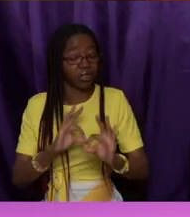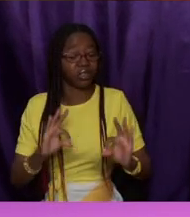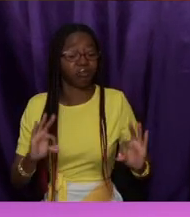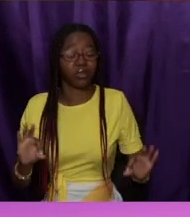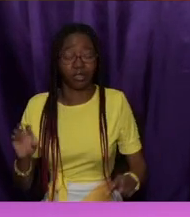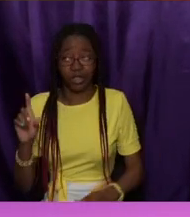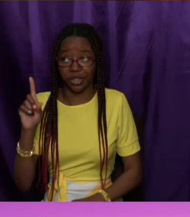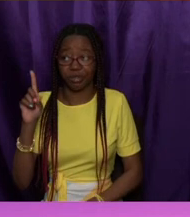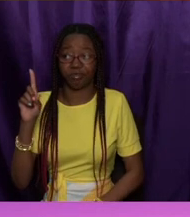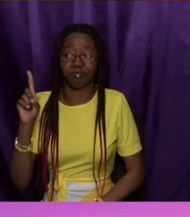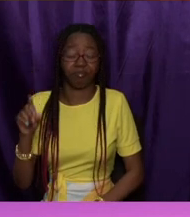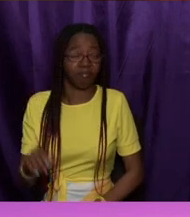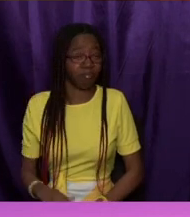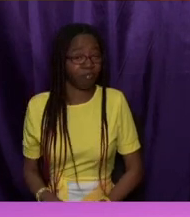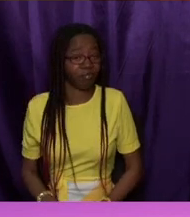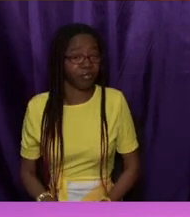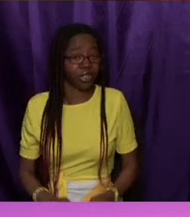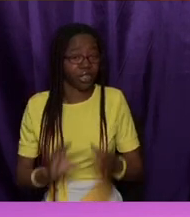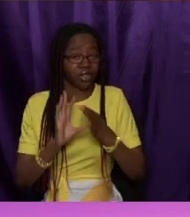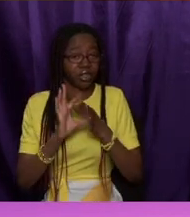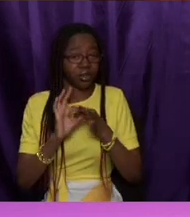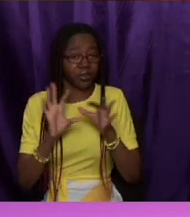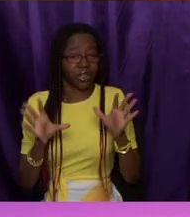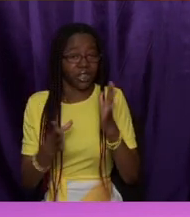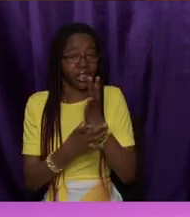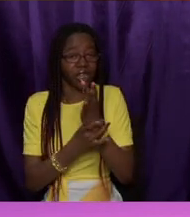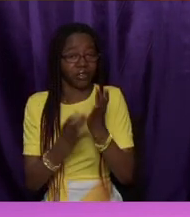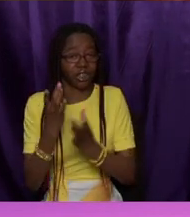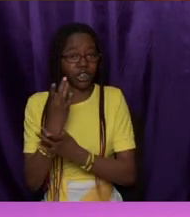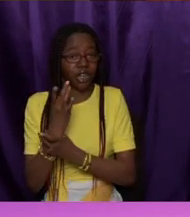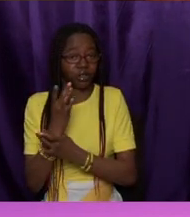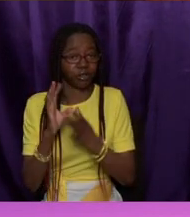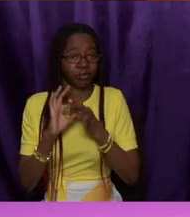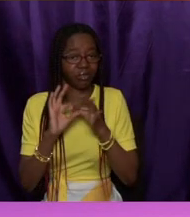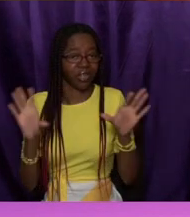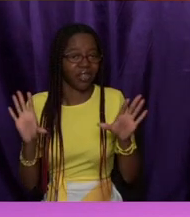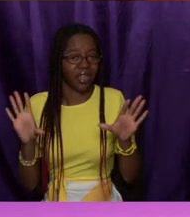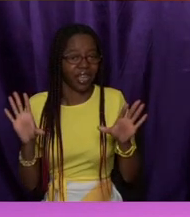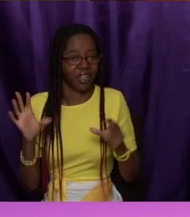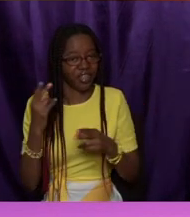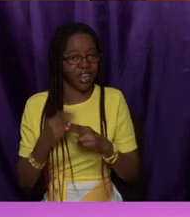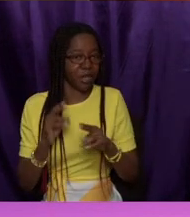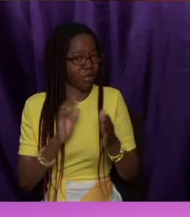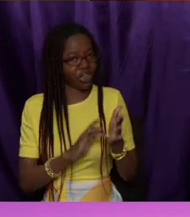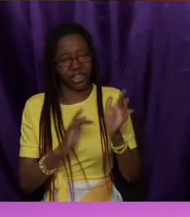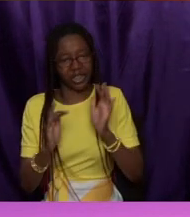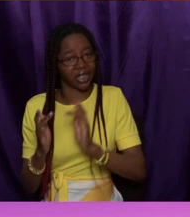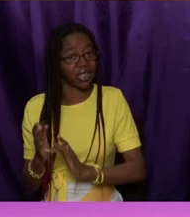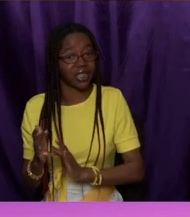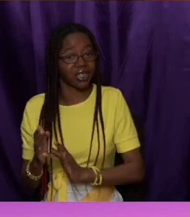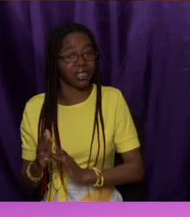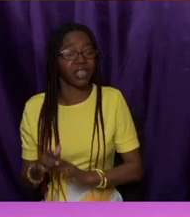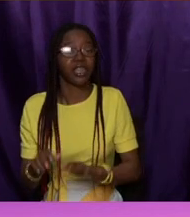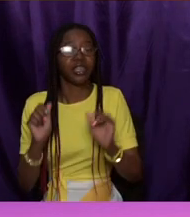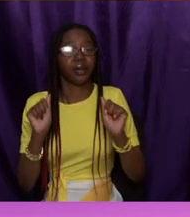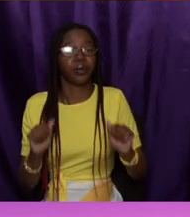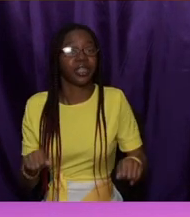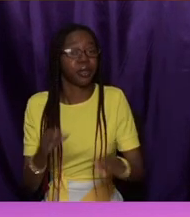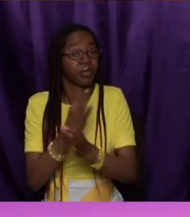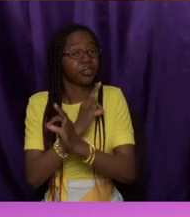you. Loose every shackle in the name of Jesus, that we might be